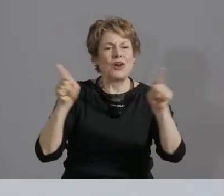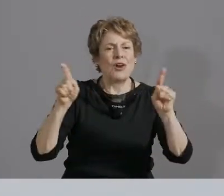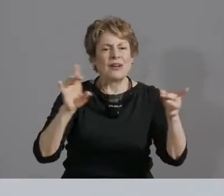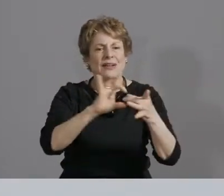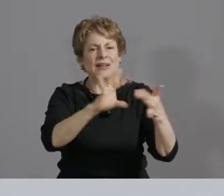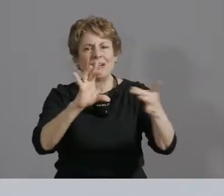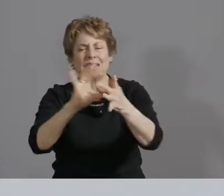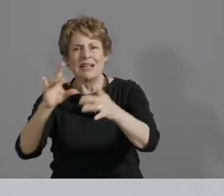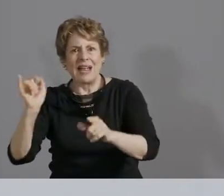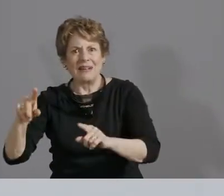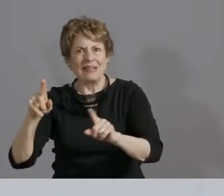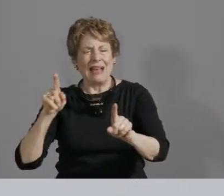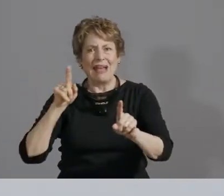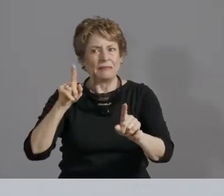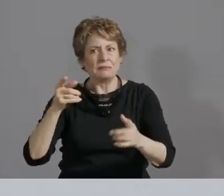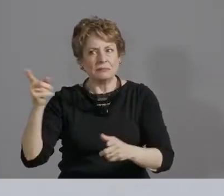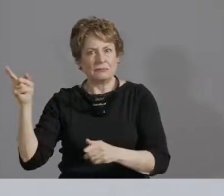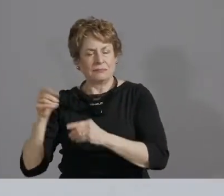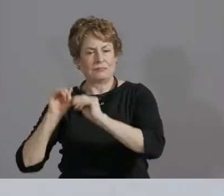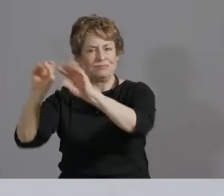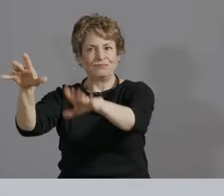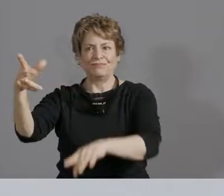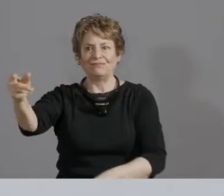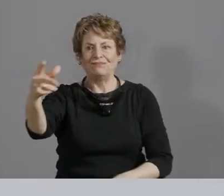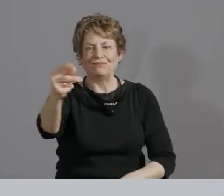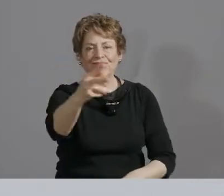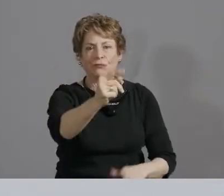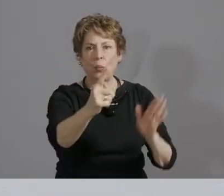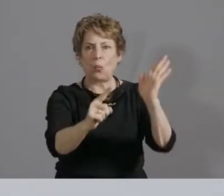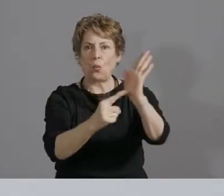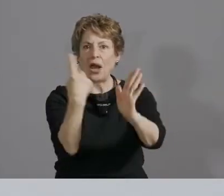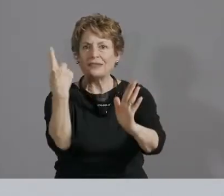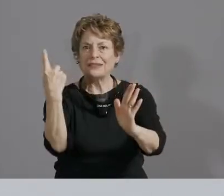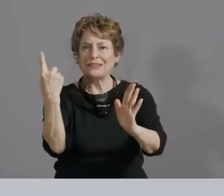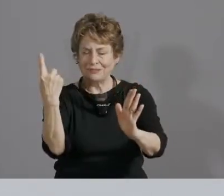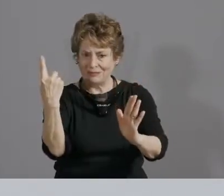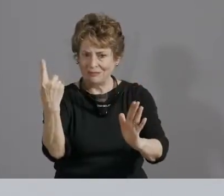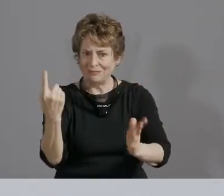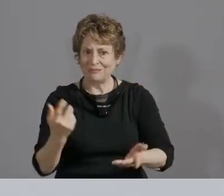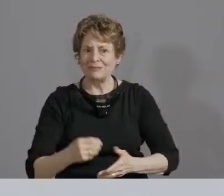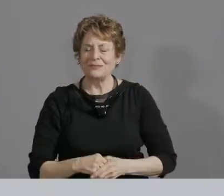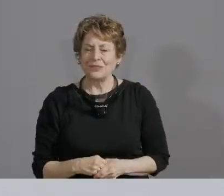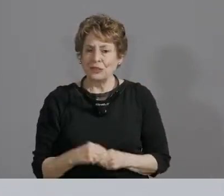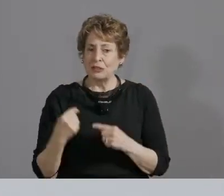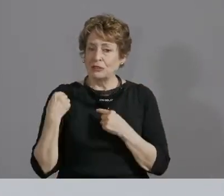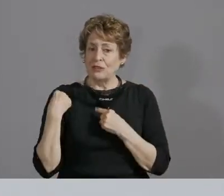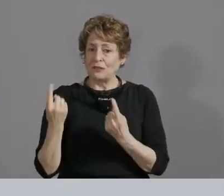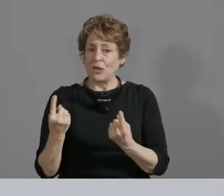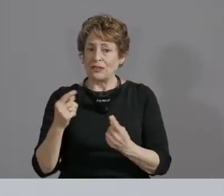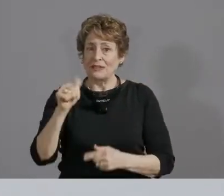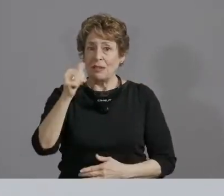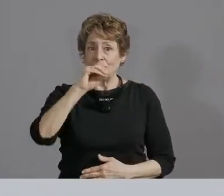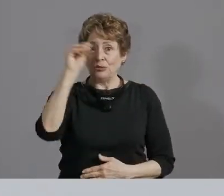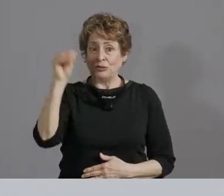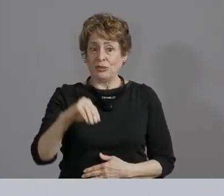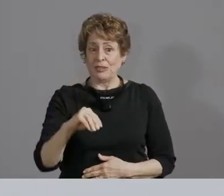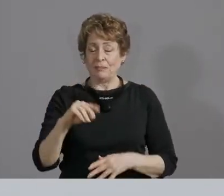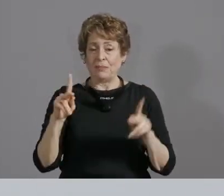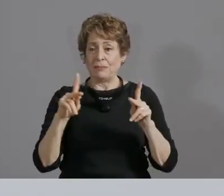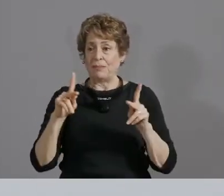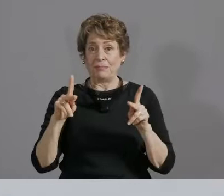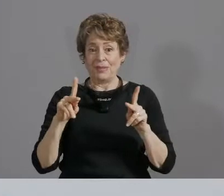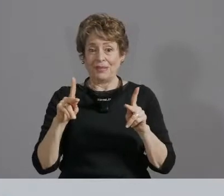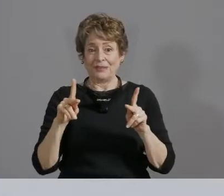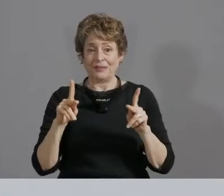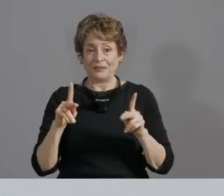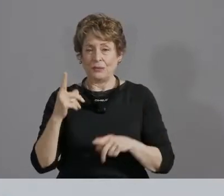we've had about 10% of the population vaccinated with 1 dose. We're doing about 215,000 doses